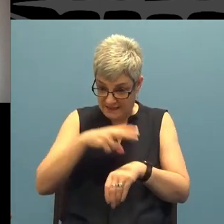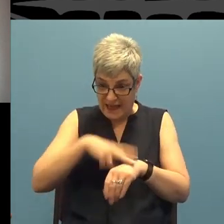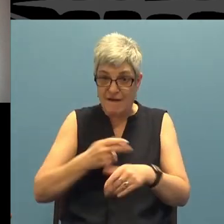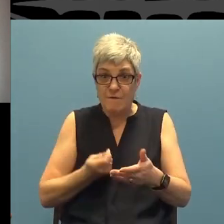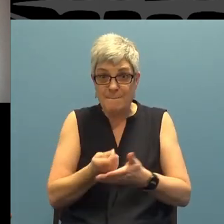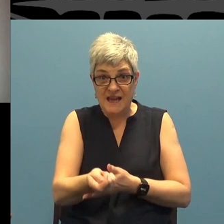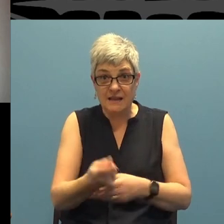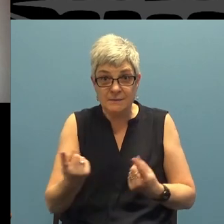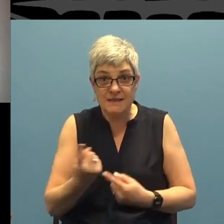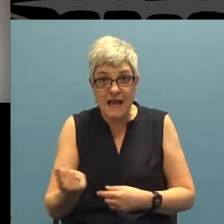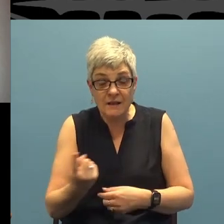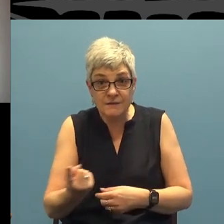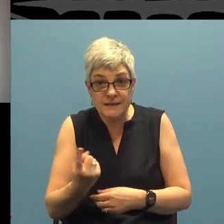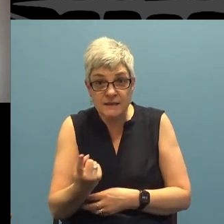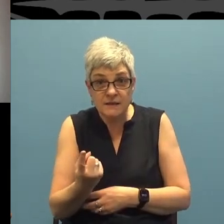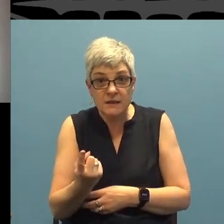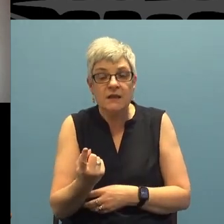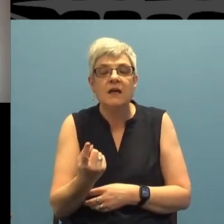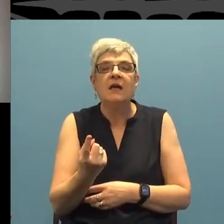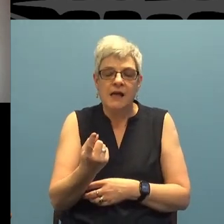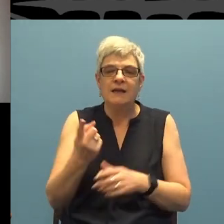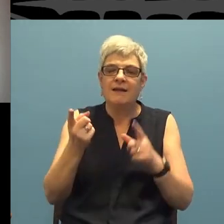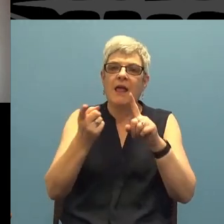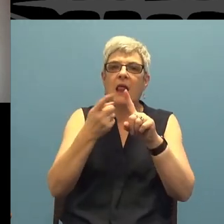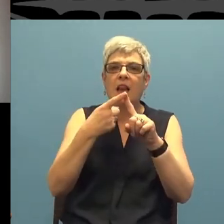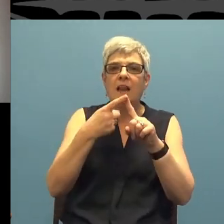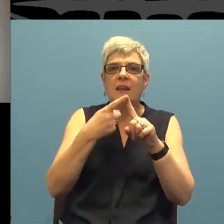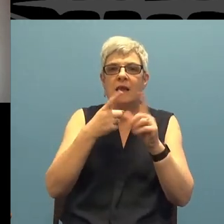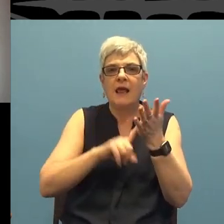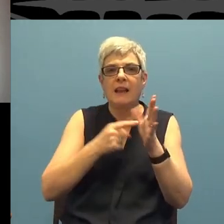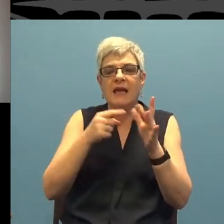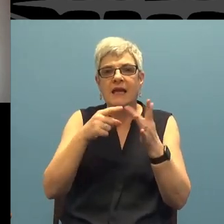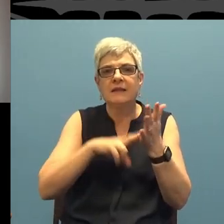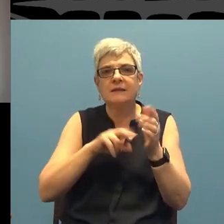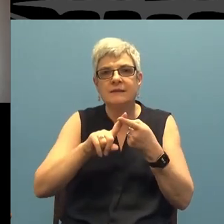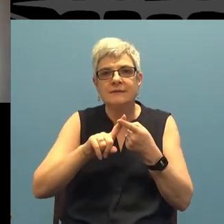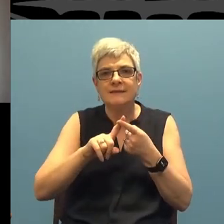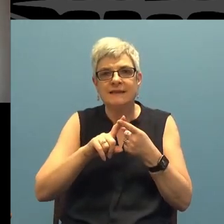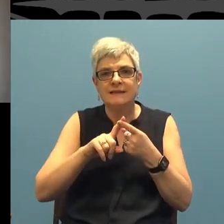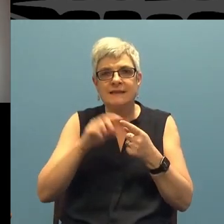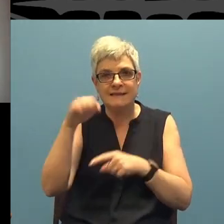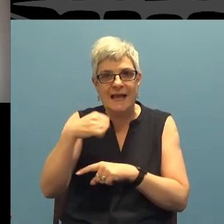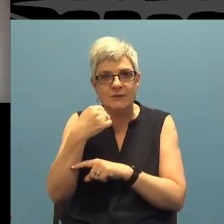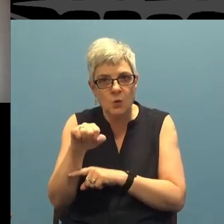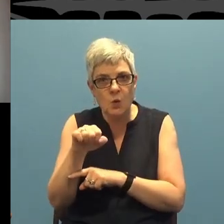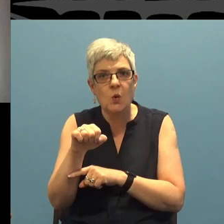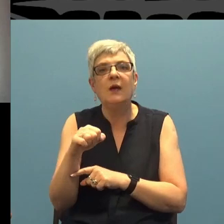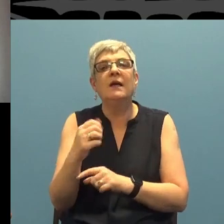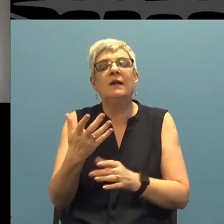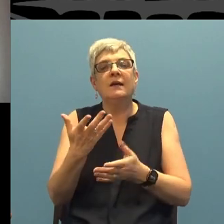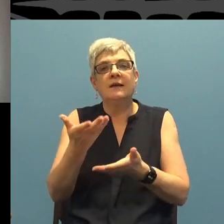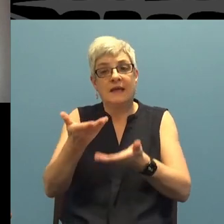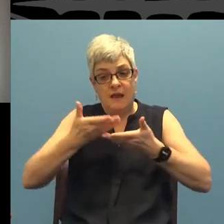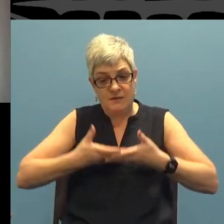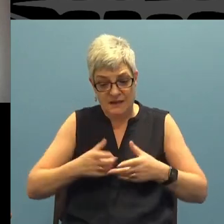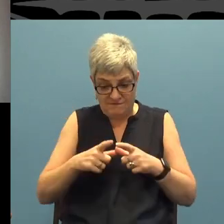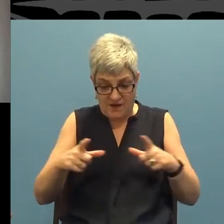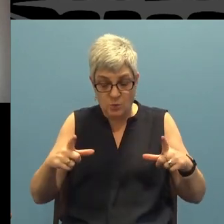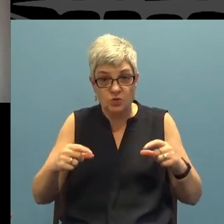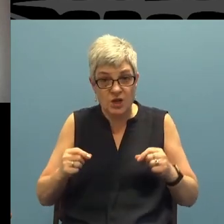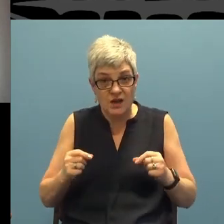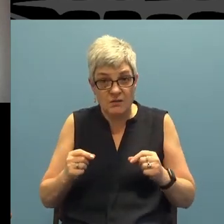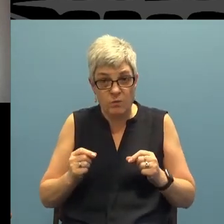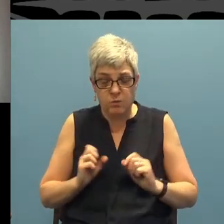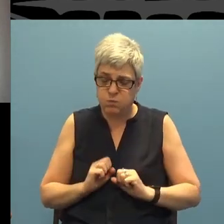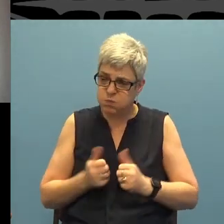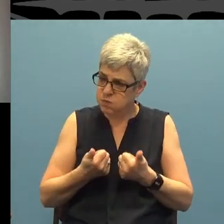nice. And Elaine over in Tesco gave us a very generous voucher and some boxes